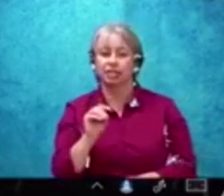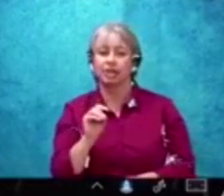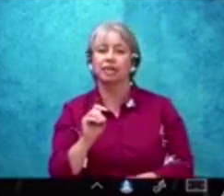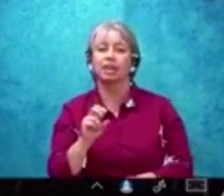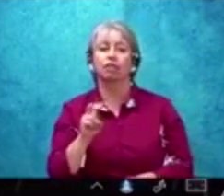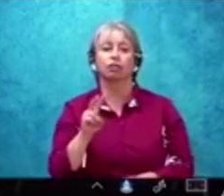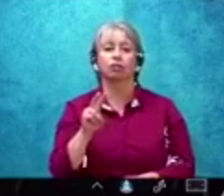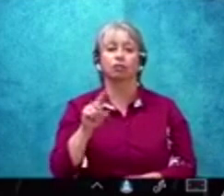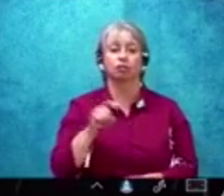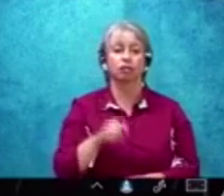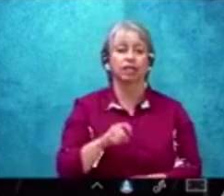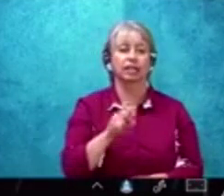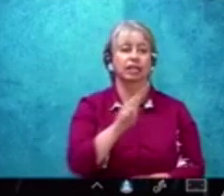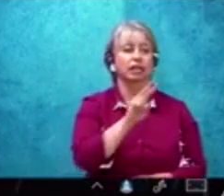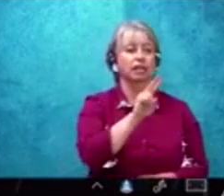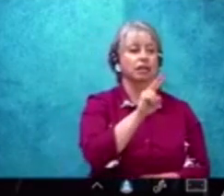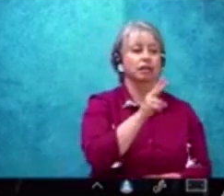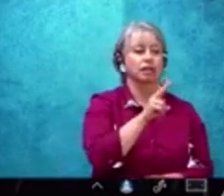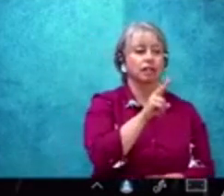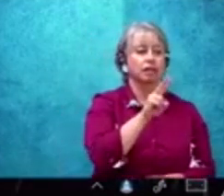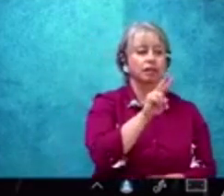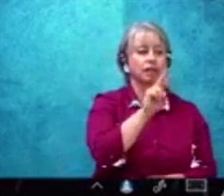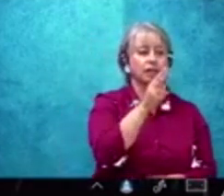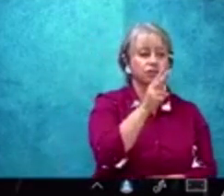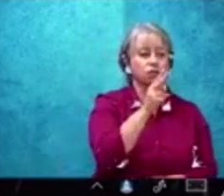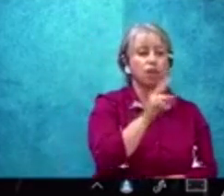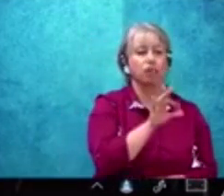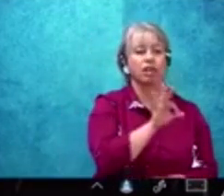square that. 90 times 90,